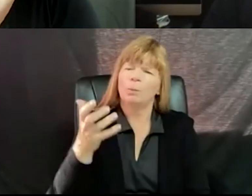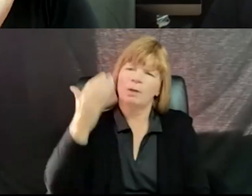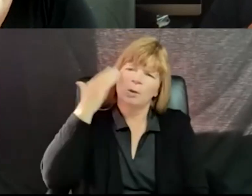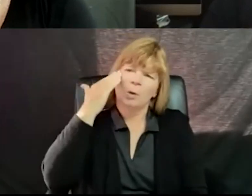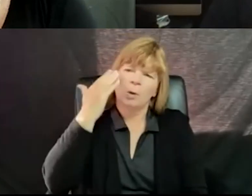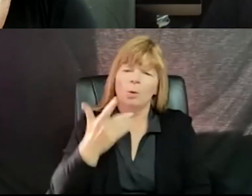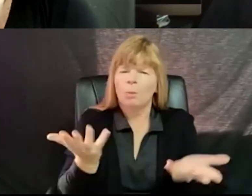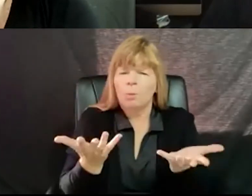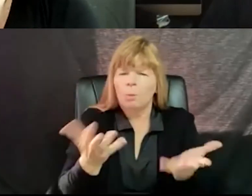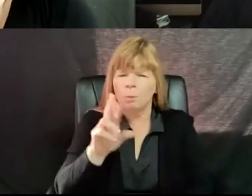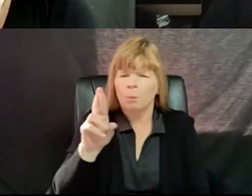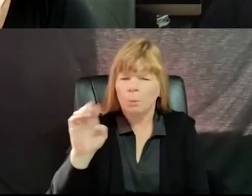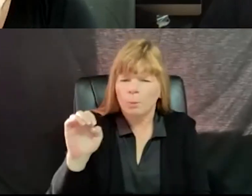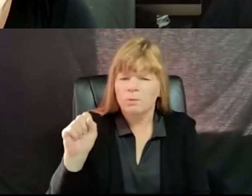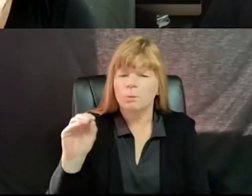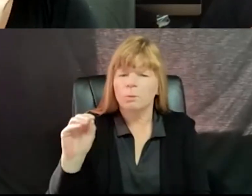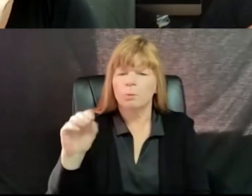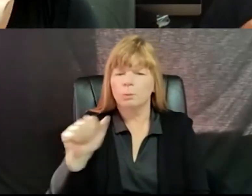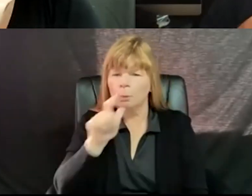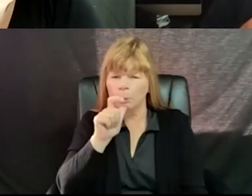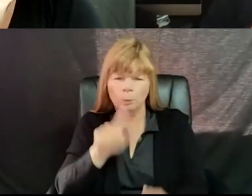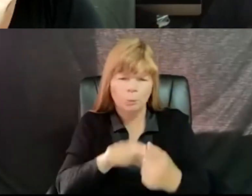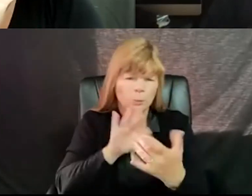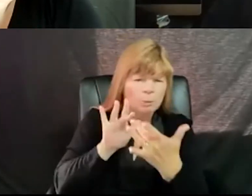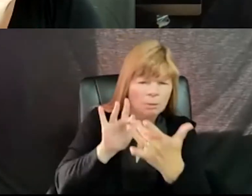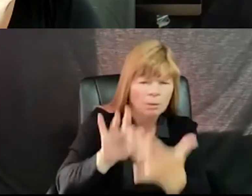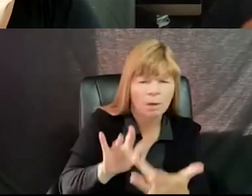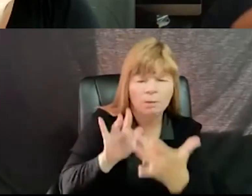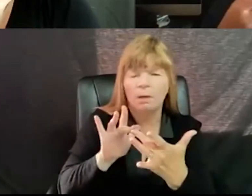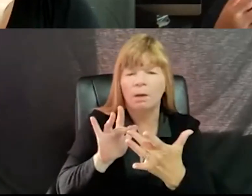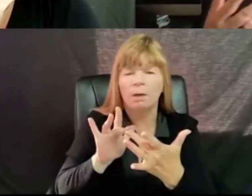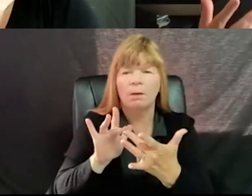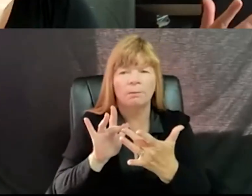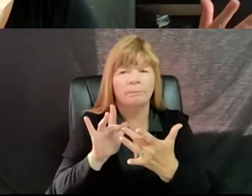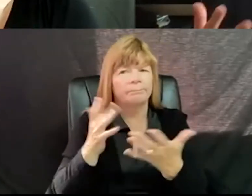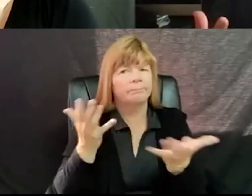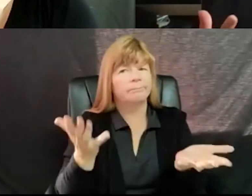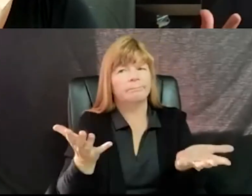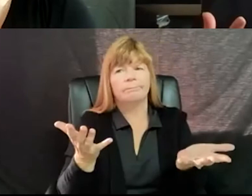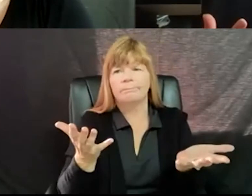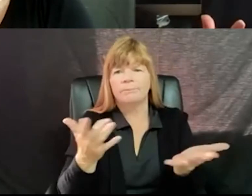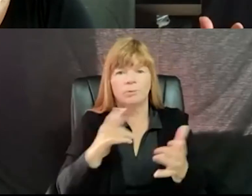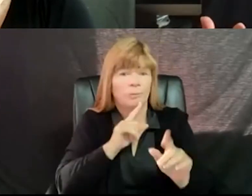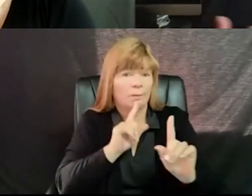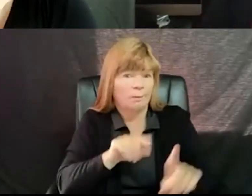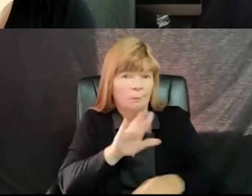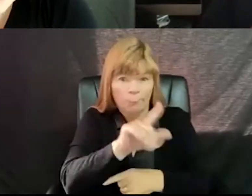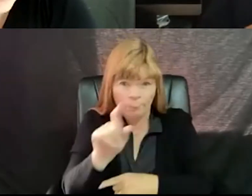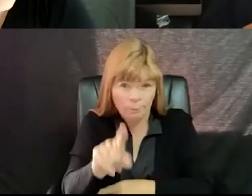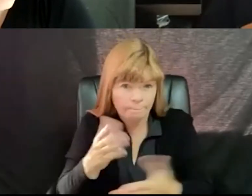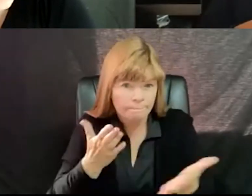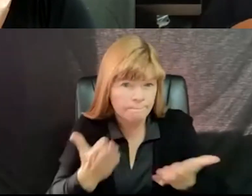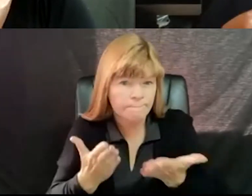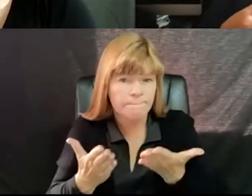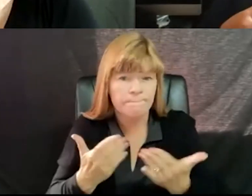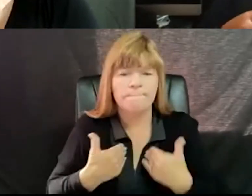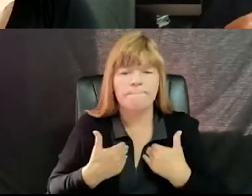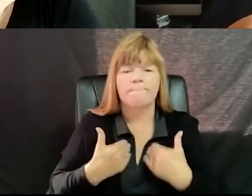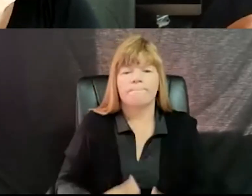resources, who you can contact for, to answer any questions that you may have.